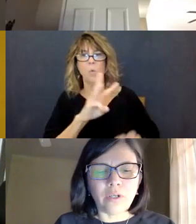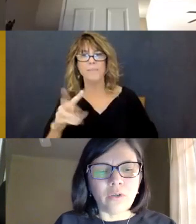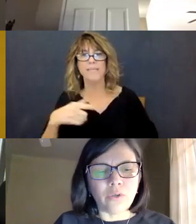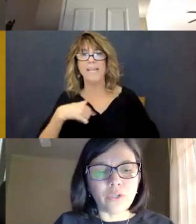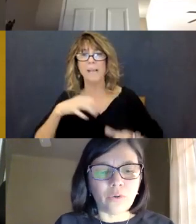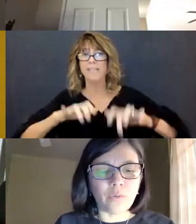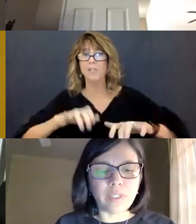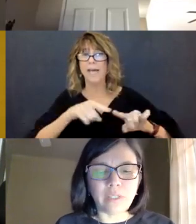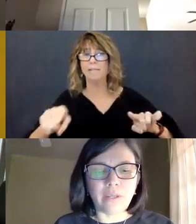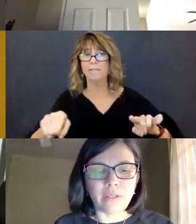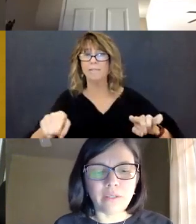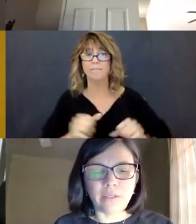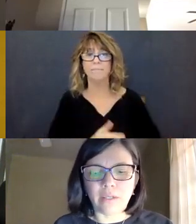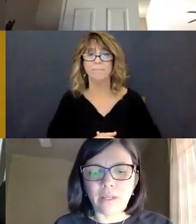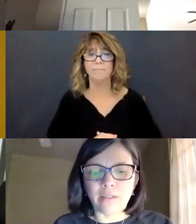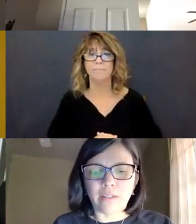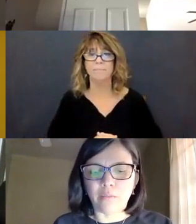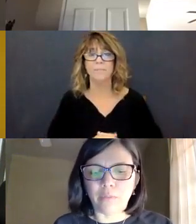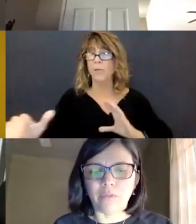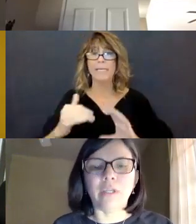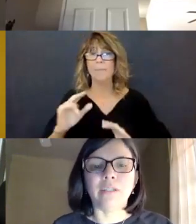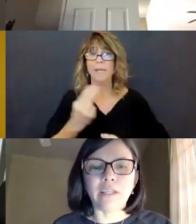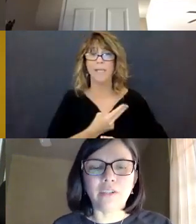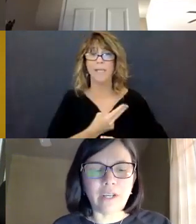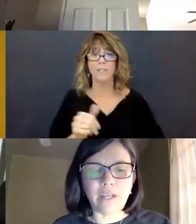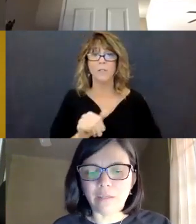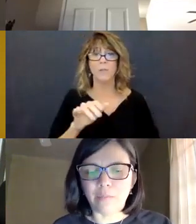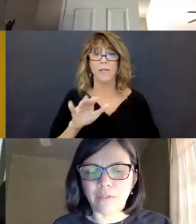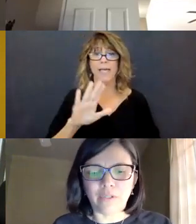azdisabilitylaw.org, or you can always email us at